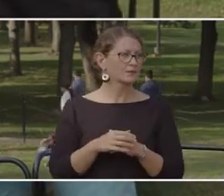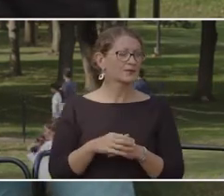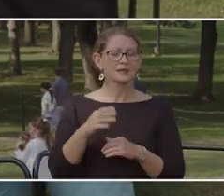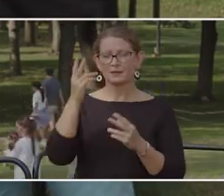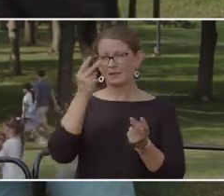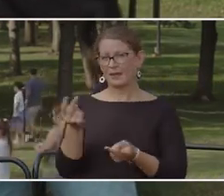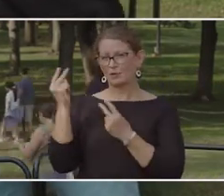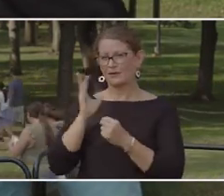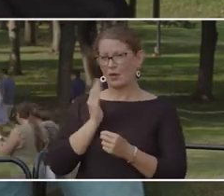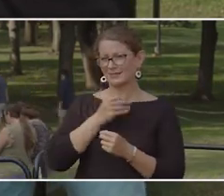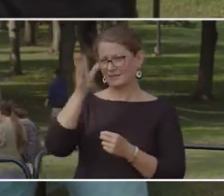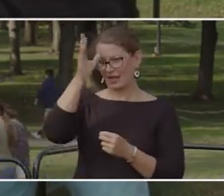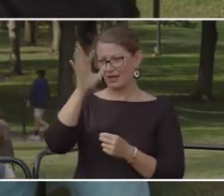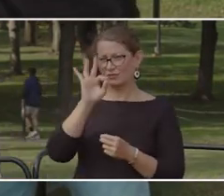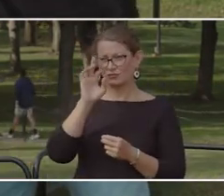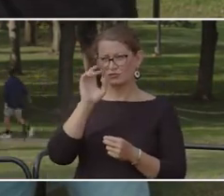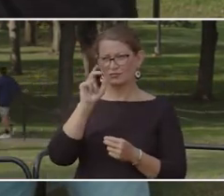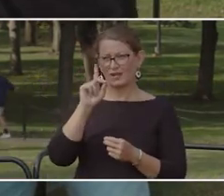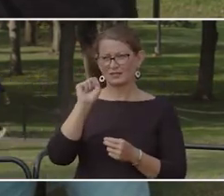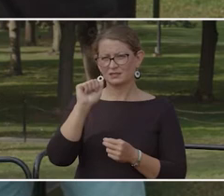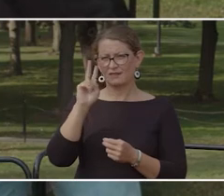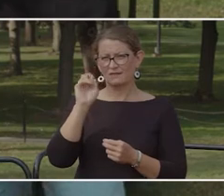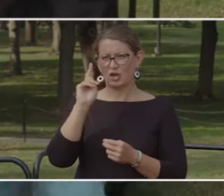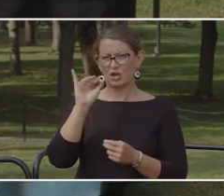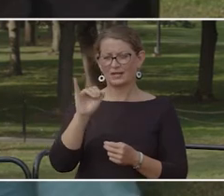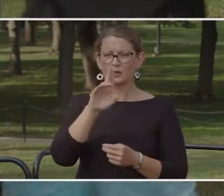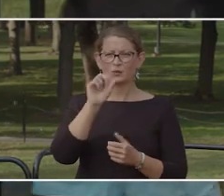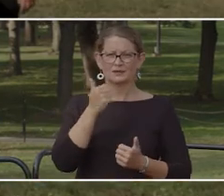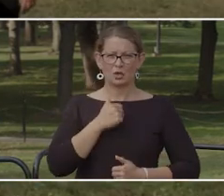our dad, Fred Savarni, United States Army, we miss you.